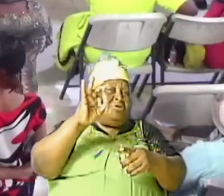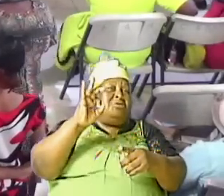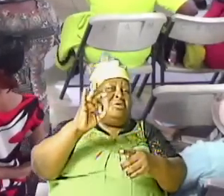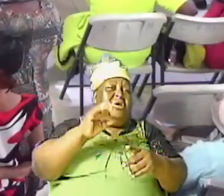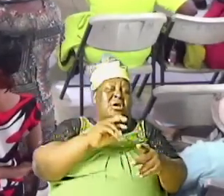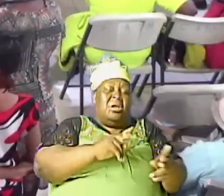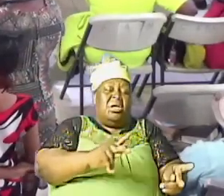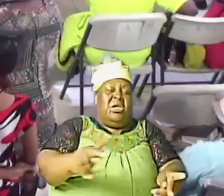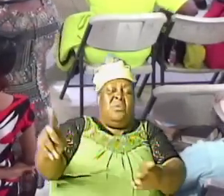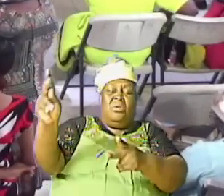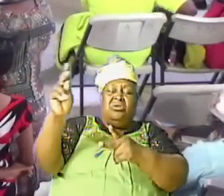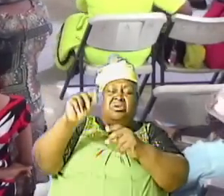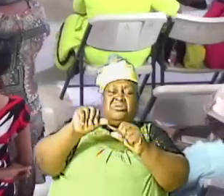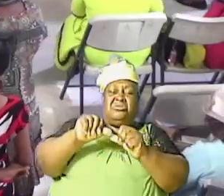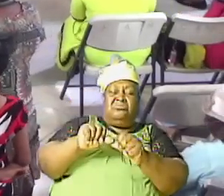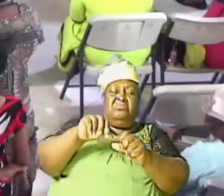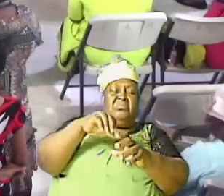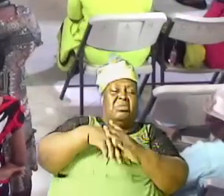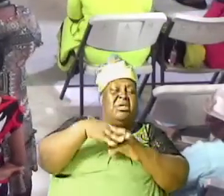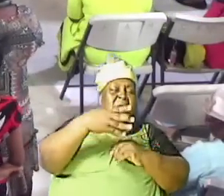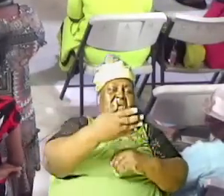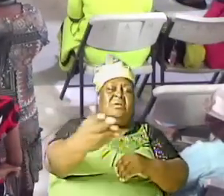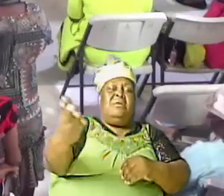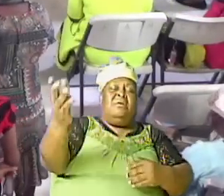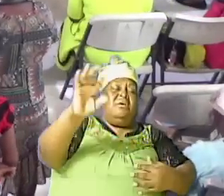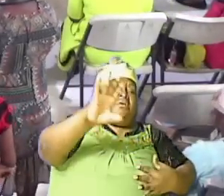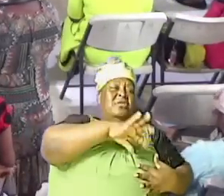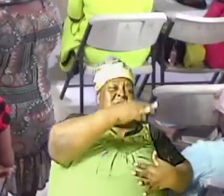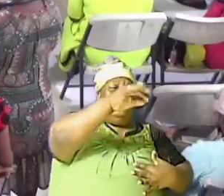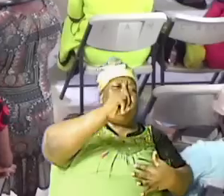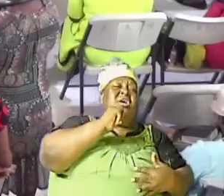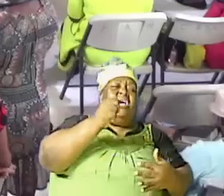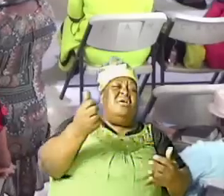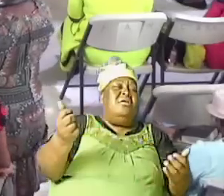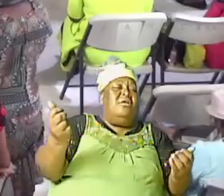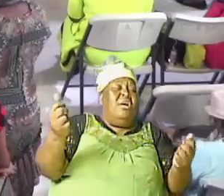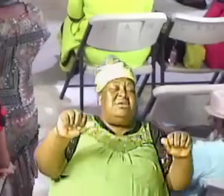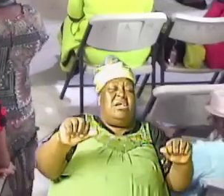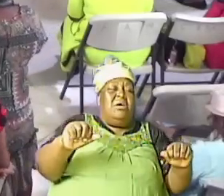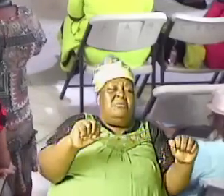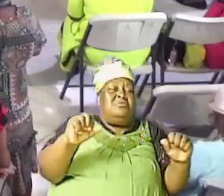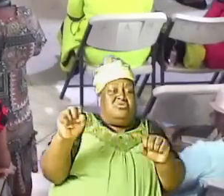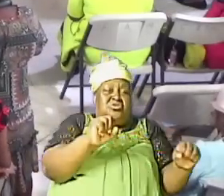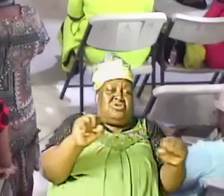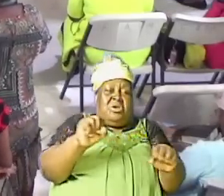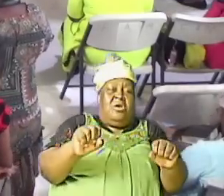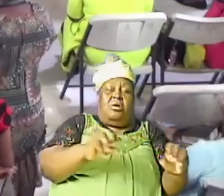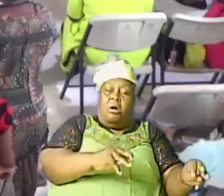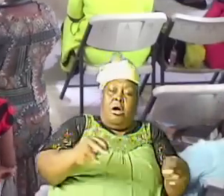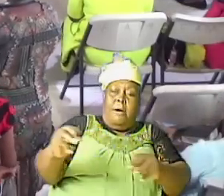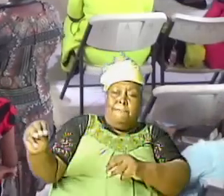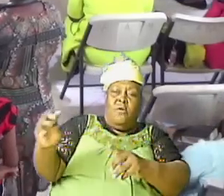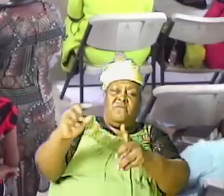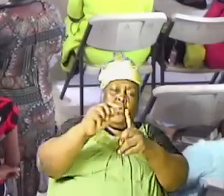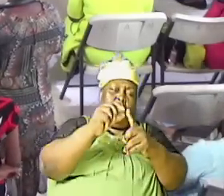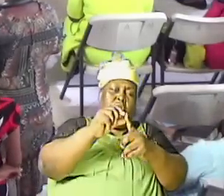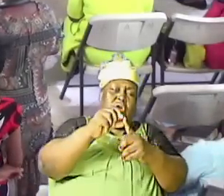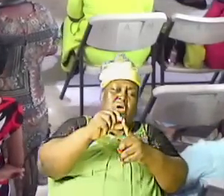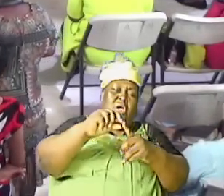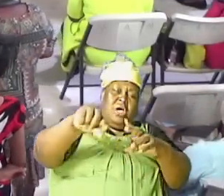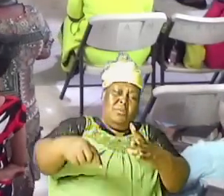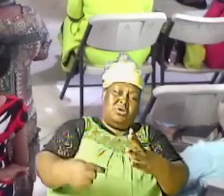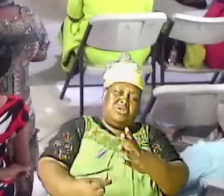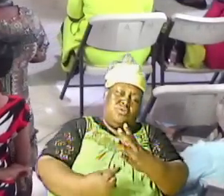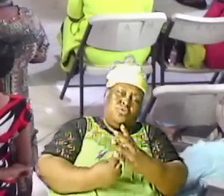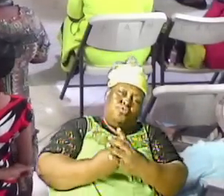their spirit. God, that they will not be able to shake or move it. But God, it will germinate and